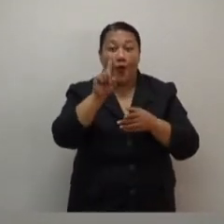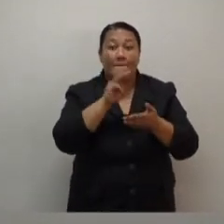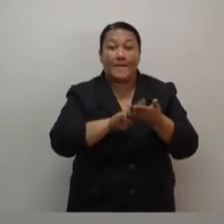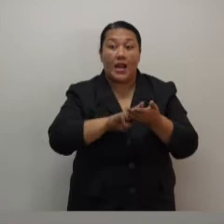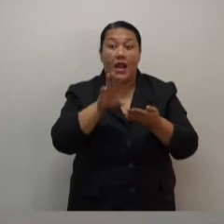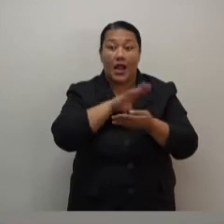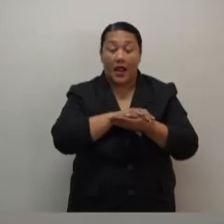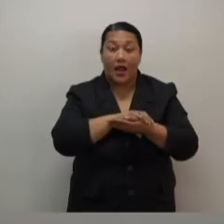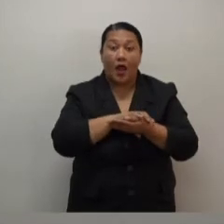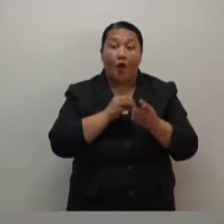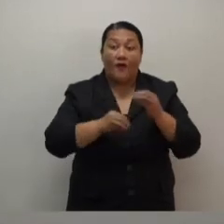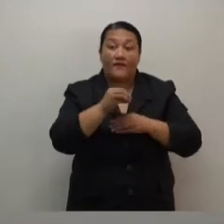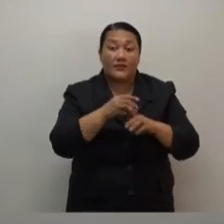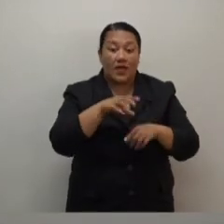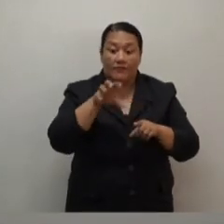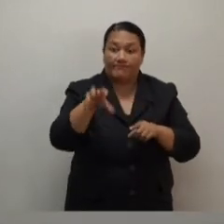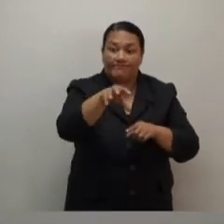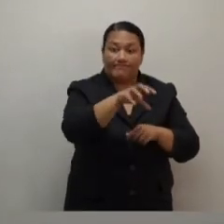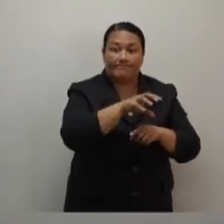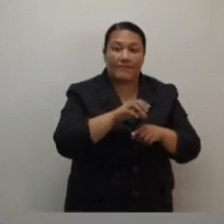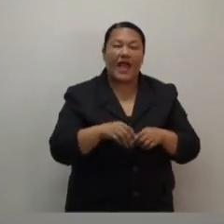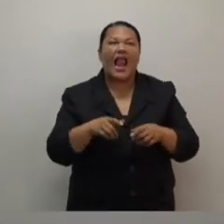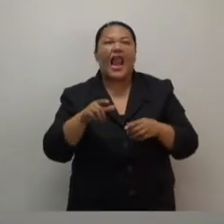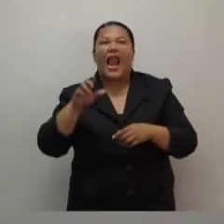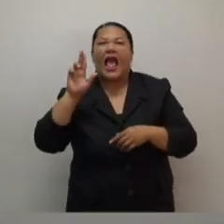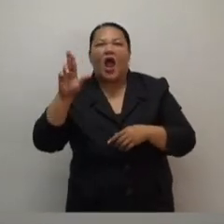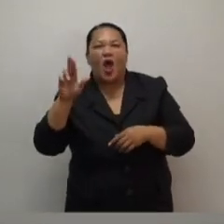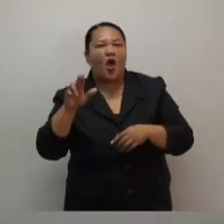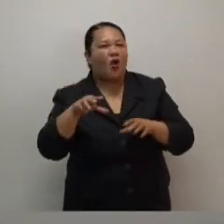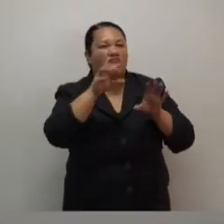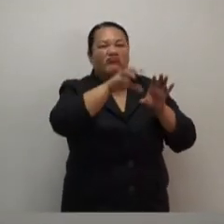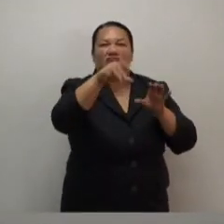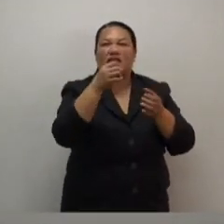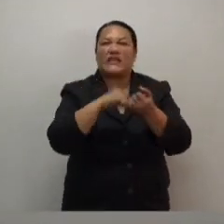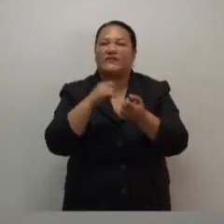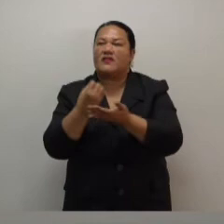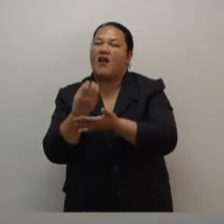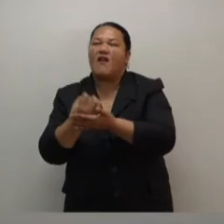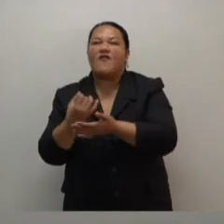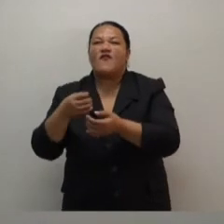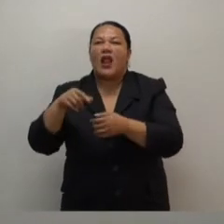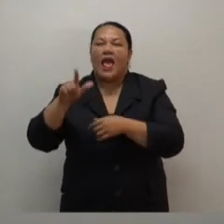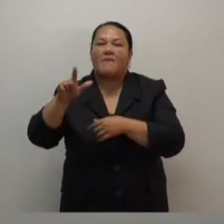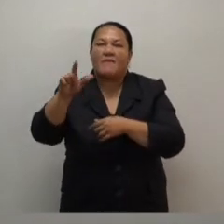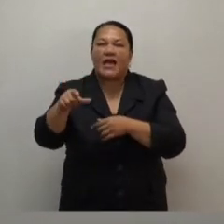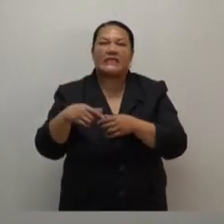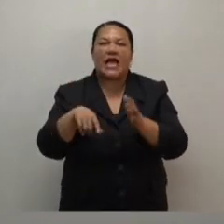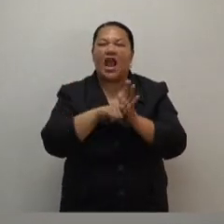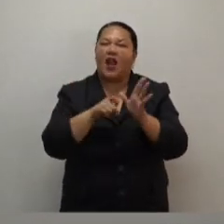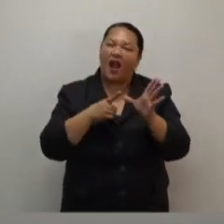Rotuma, Levuka, Vunisea, Lakemba, Taviuni, Savusavu, Nambowalu, Lambasa, Rakiraki, Tavua,